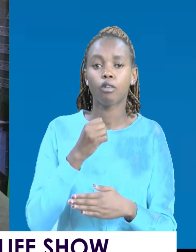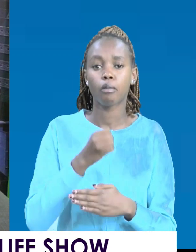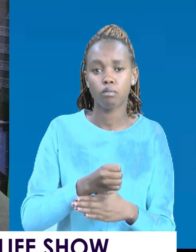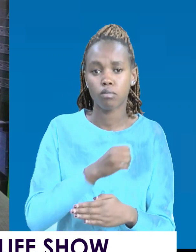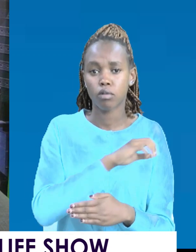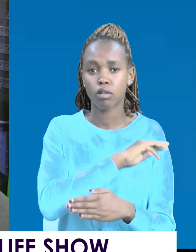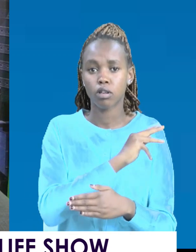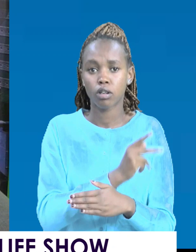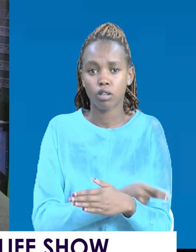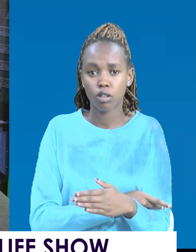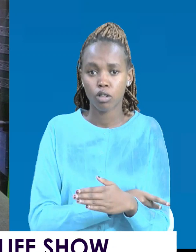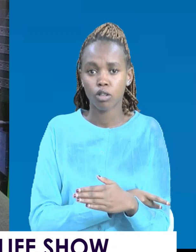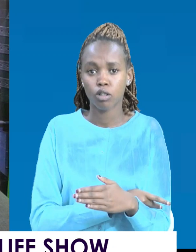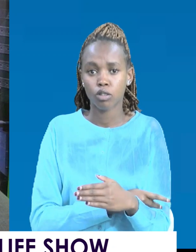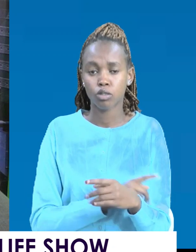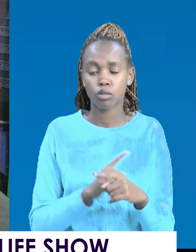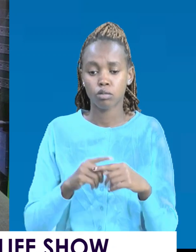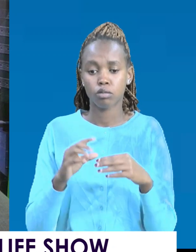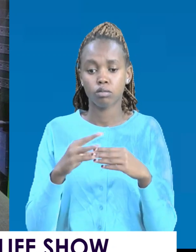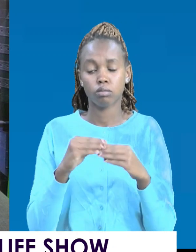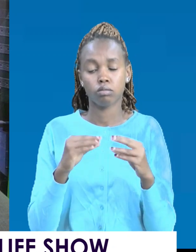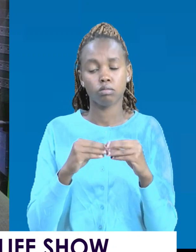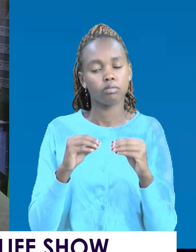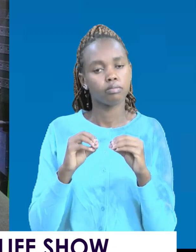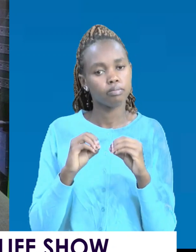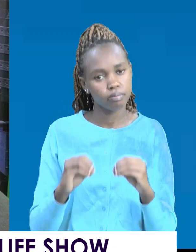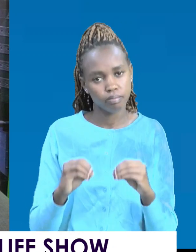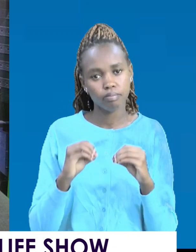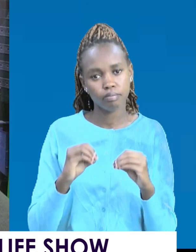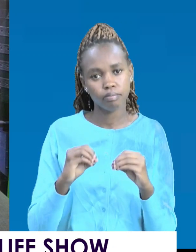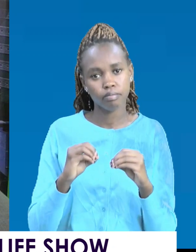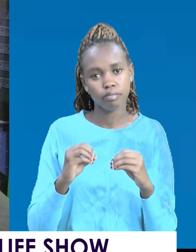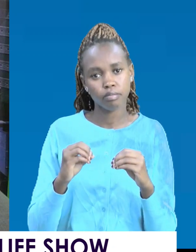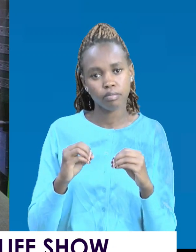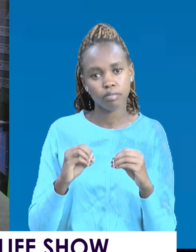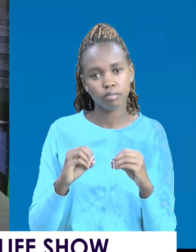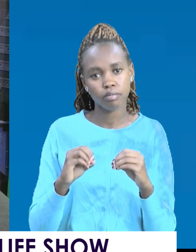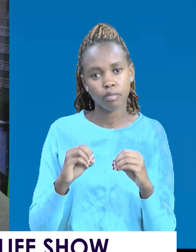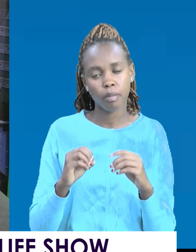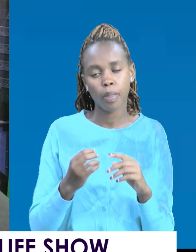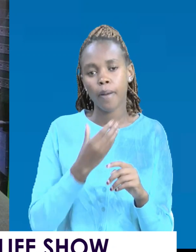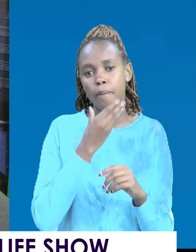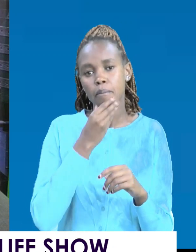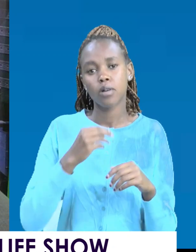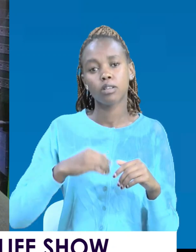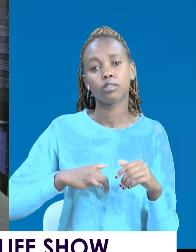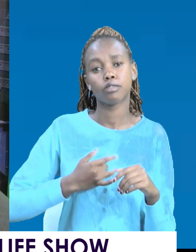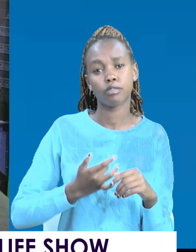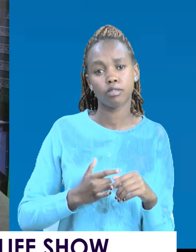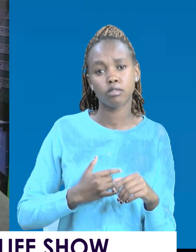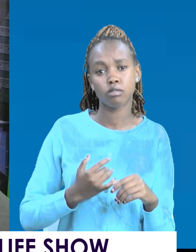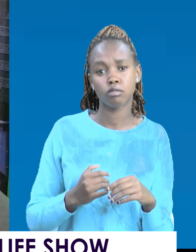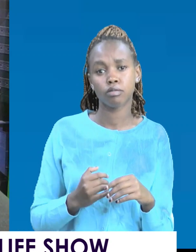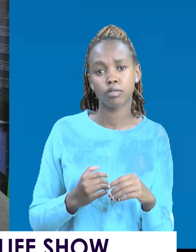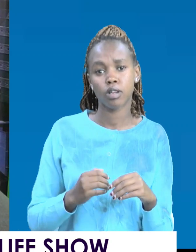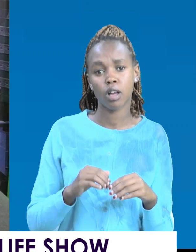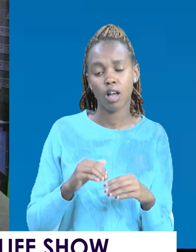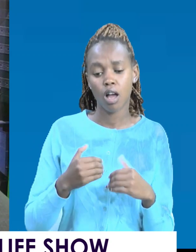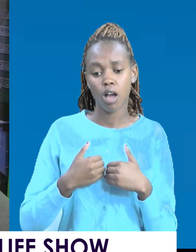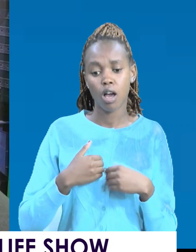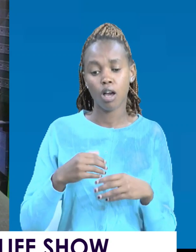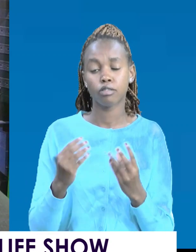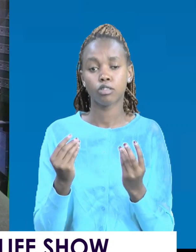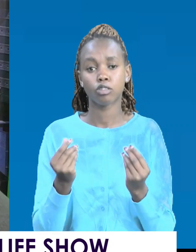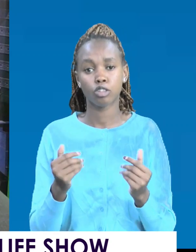to co-create. No. The moment man feels like they are not able to come up with solutions for